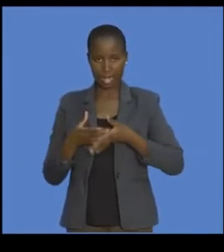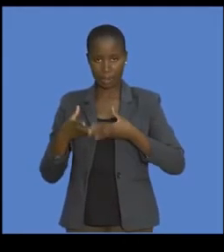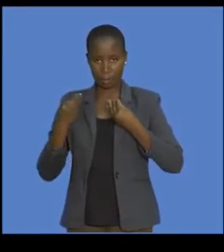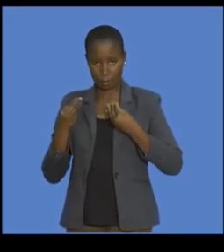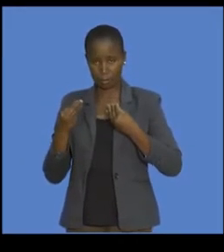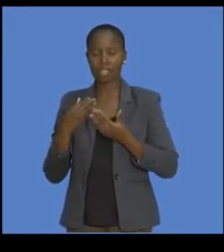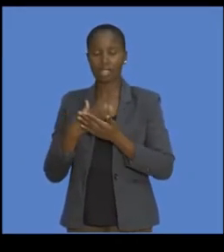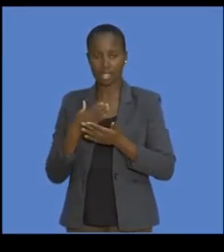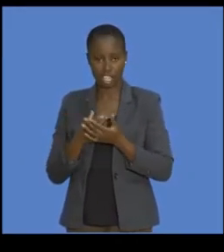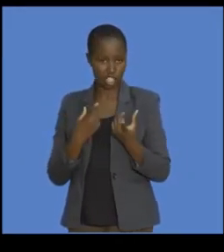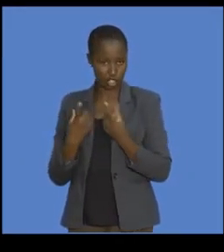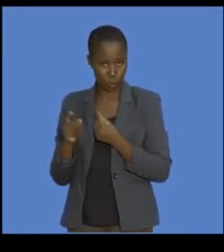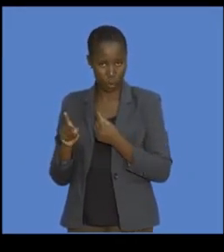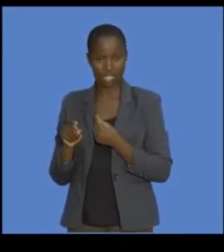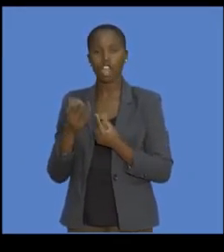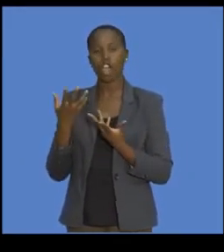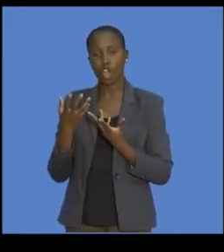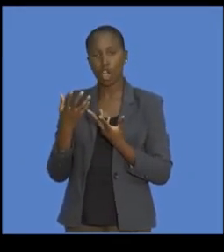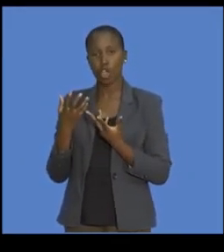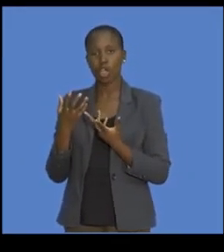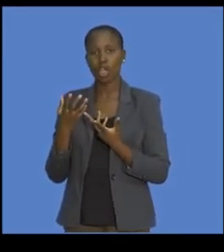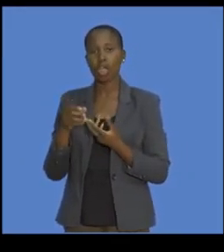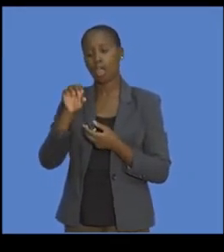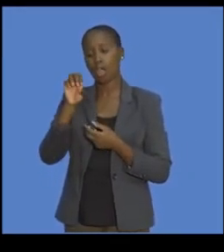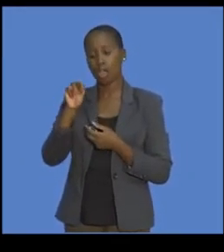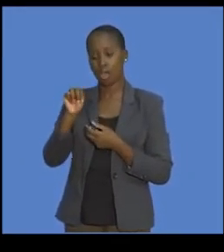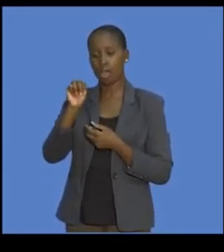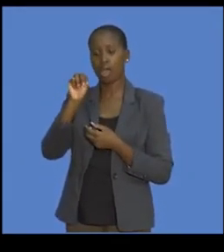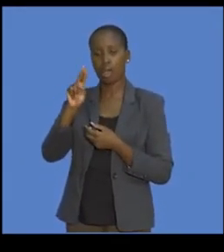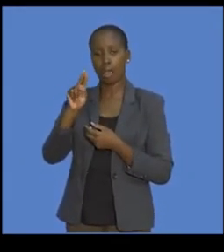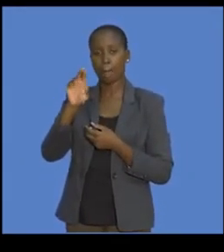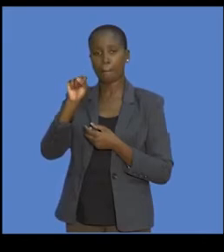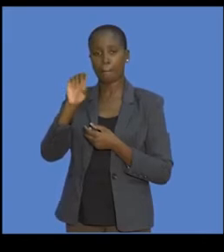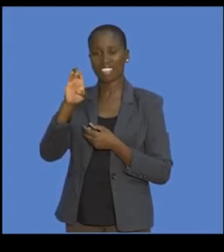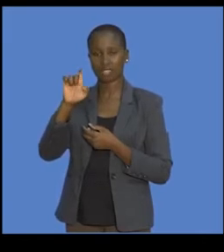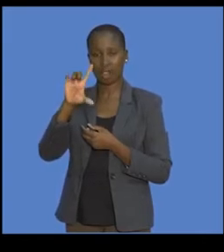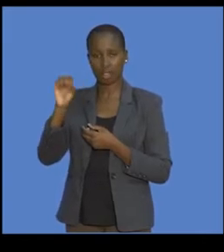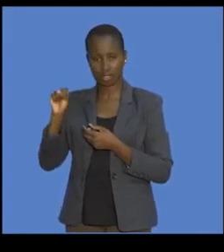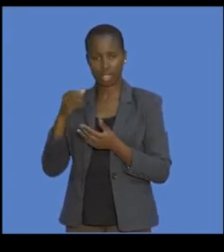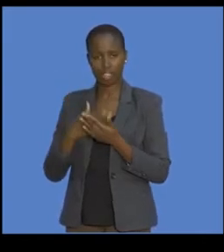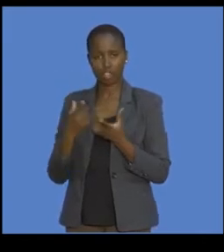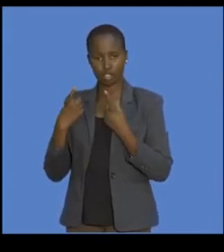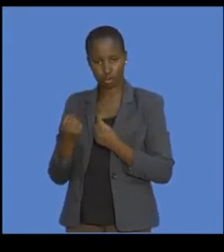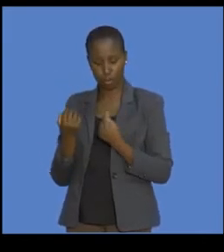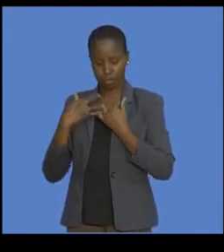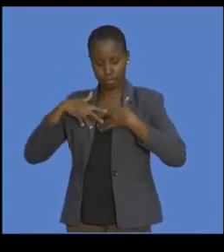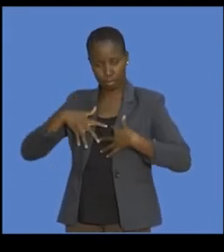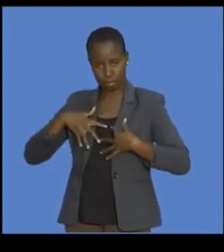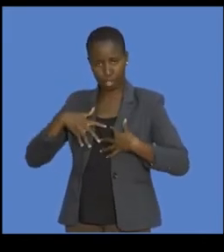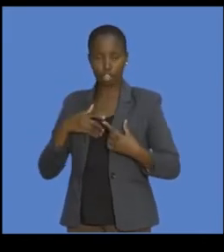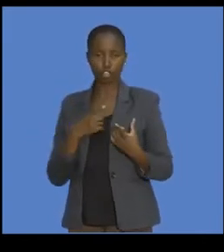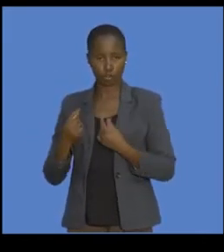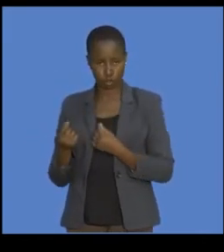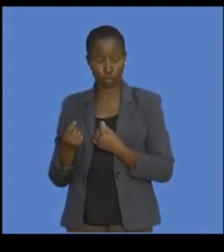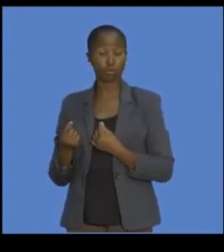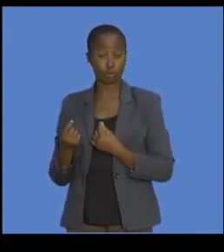a stimulus or a hormone or a secretion. So this would be targeting muscles or glands, and here you've